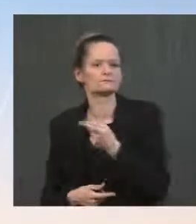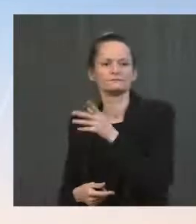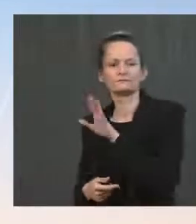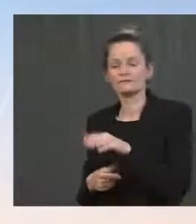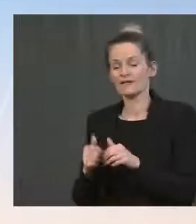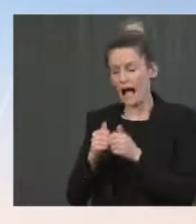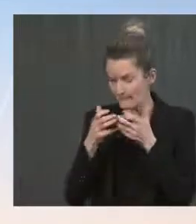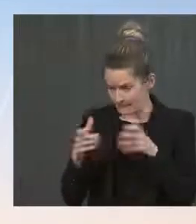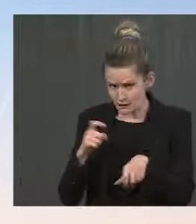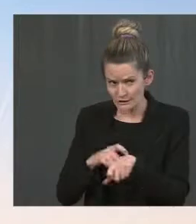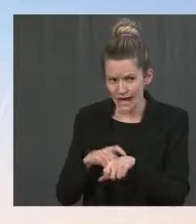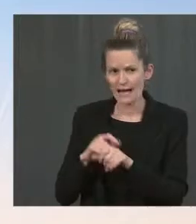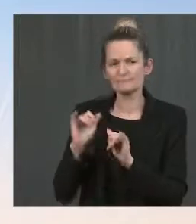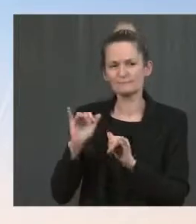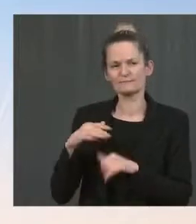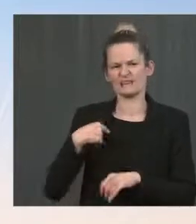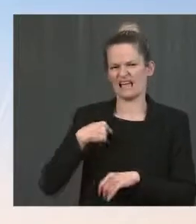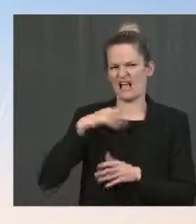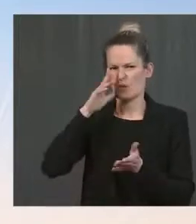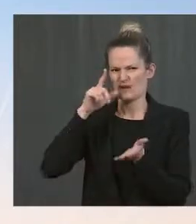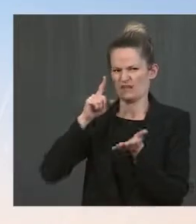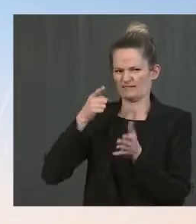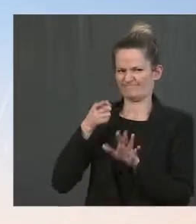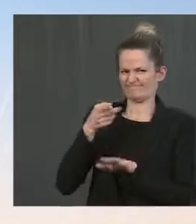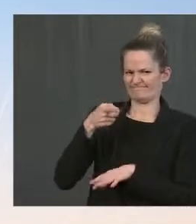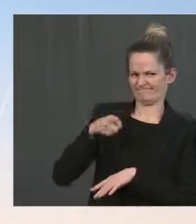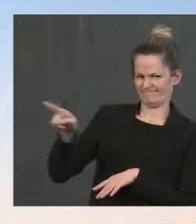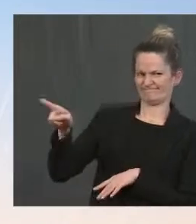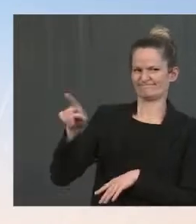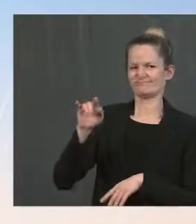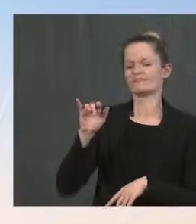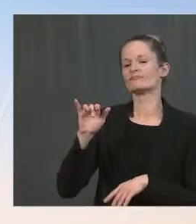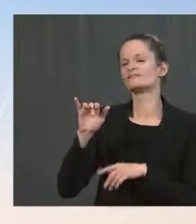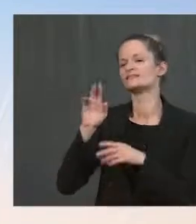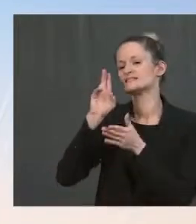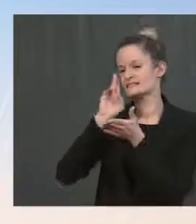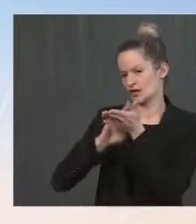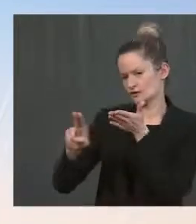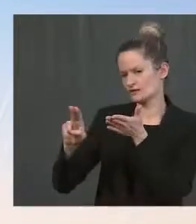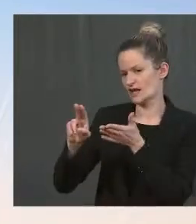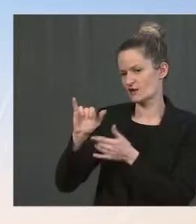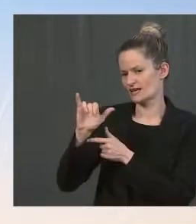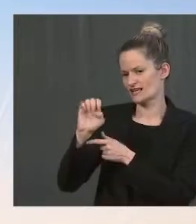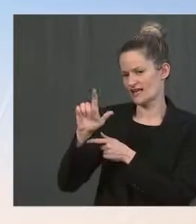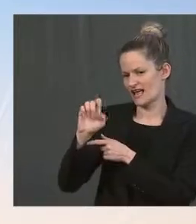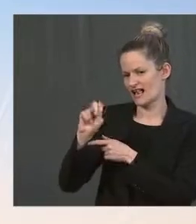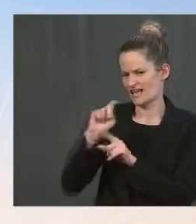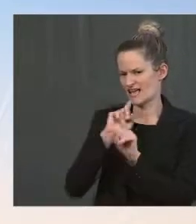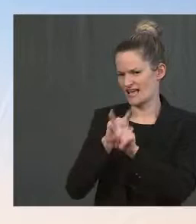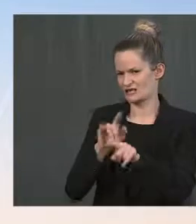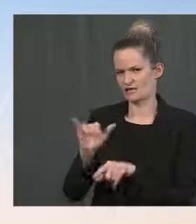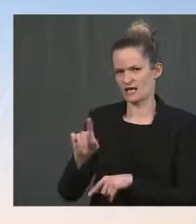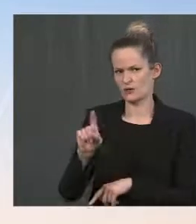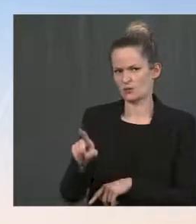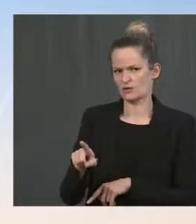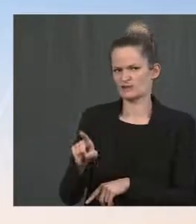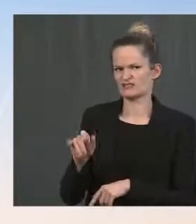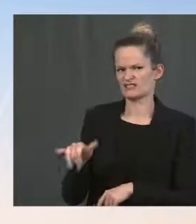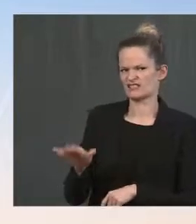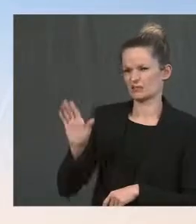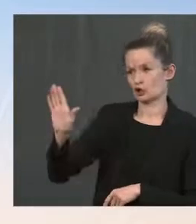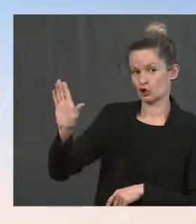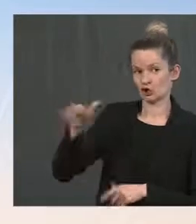you exactly to Secretary Yellen. I don't have anything to add to Secretary Yellen's letter, which outlined the Treasury's